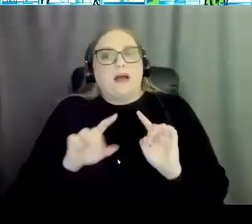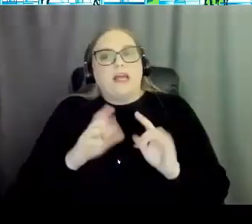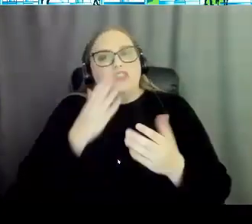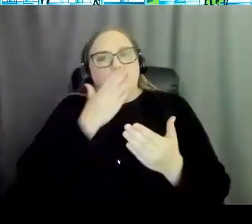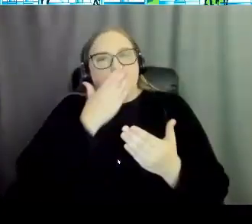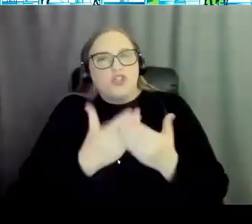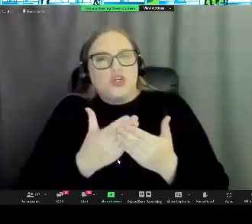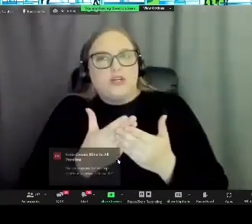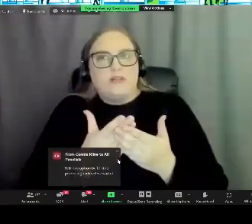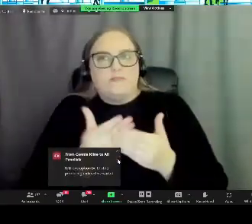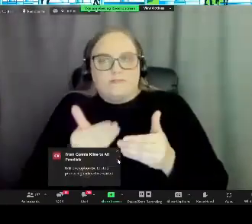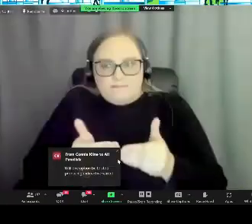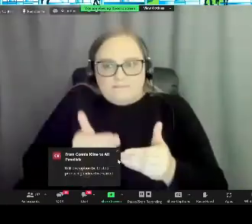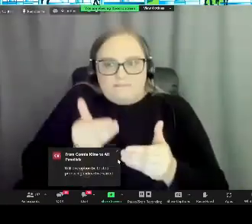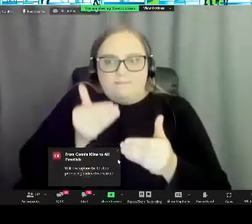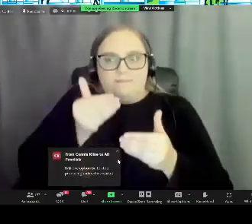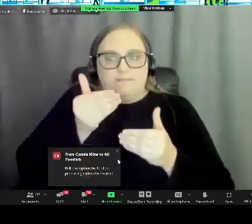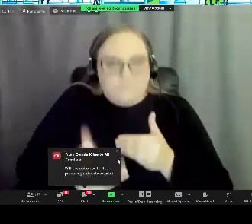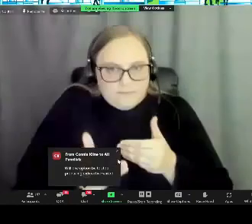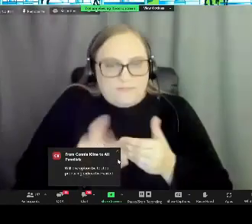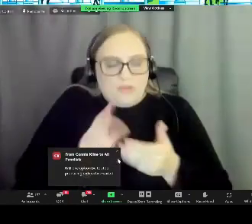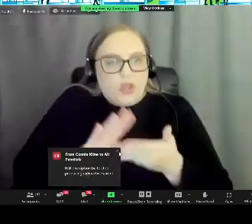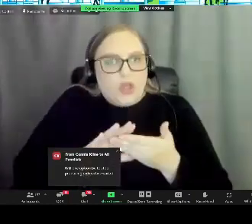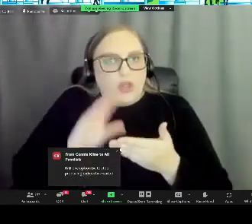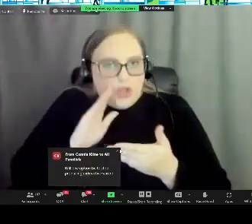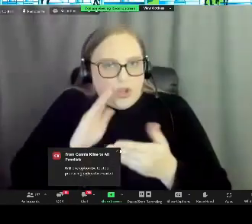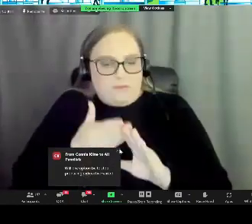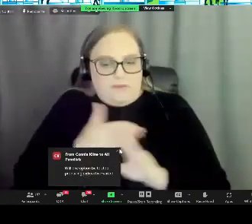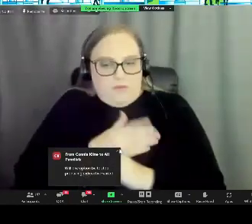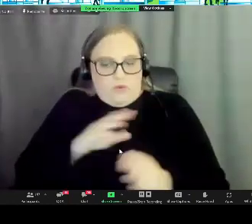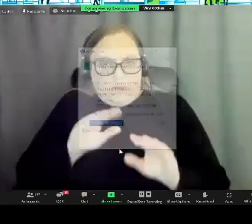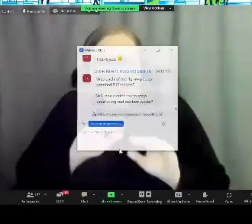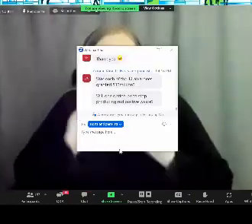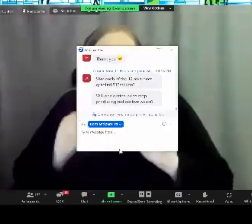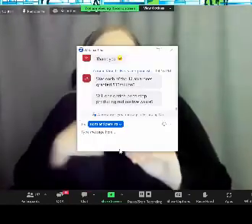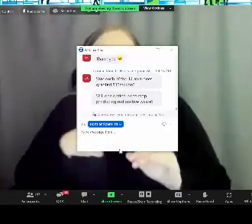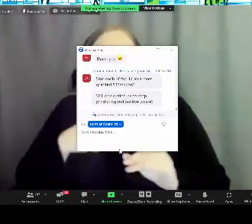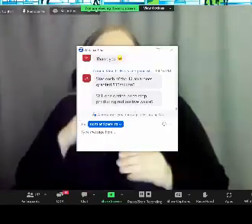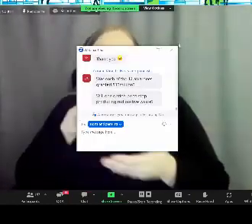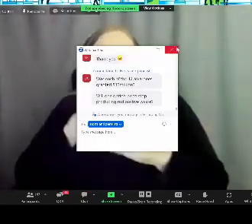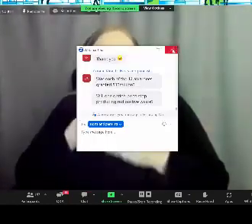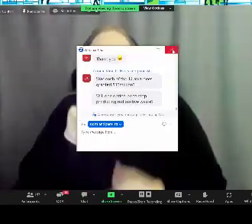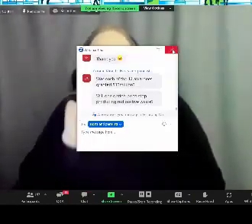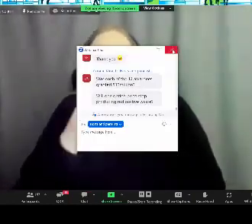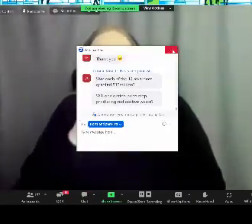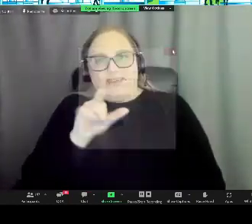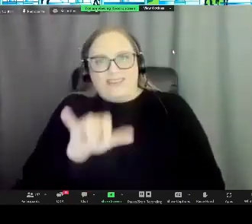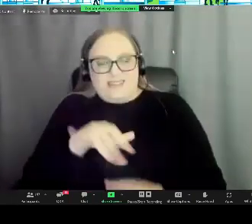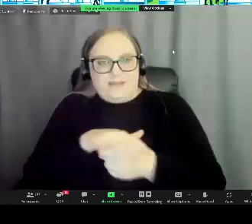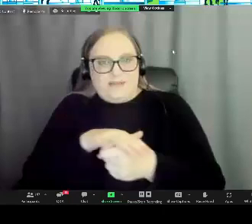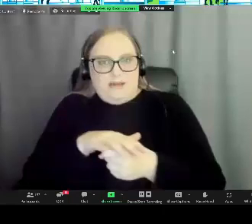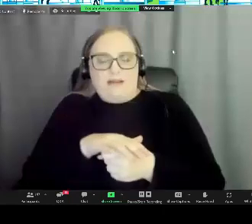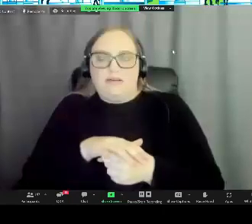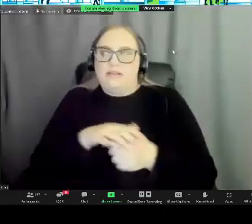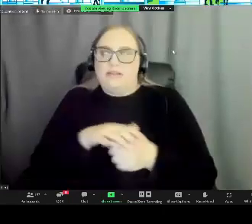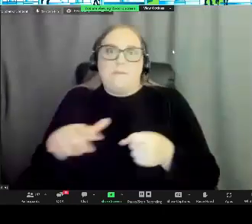forward is to learn before moving. I am going to study a site, which is legacy site, completely opposite